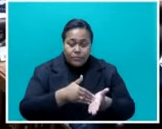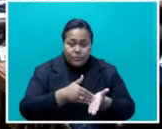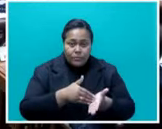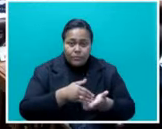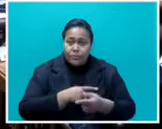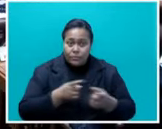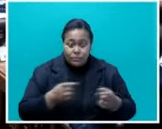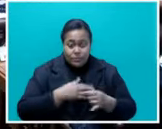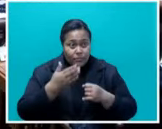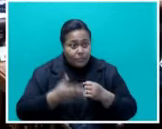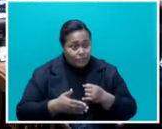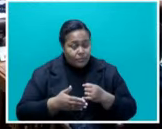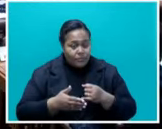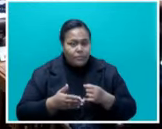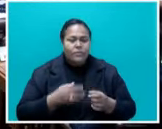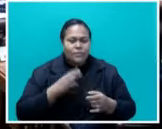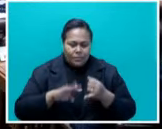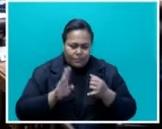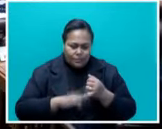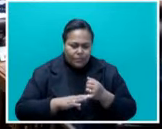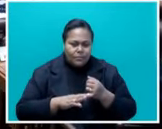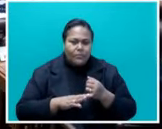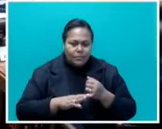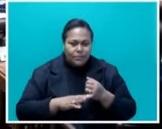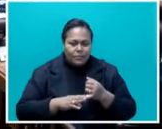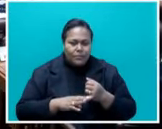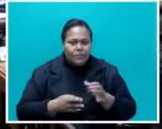have a right of reply from the movement.